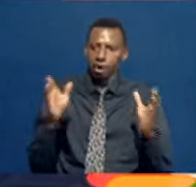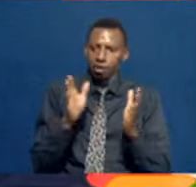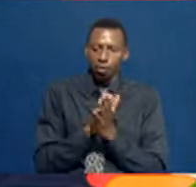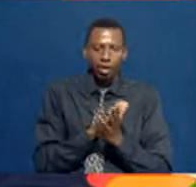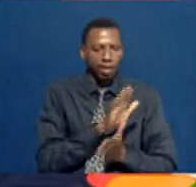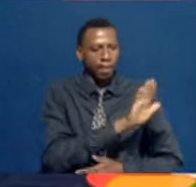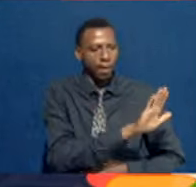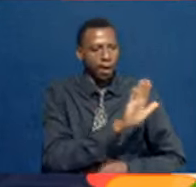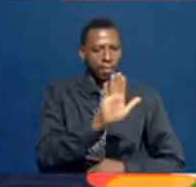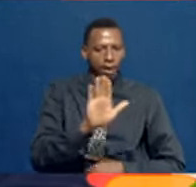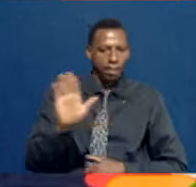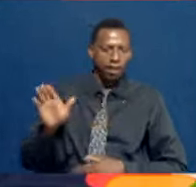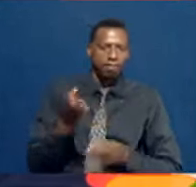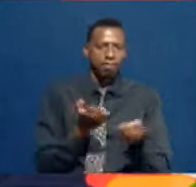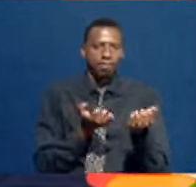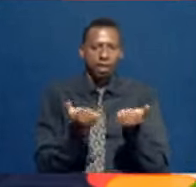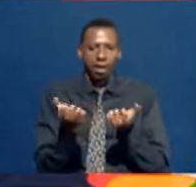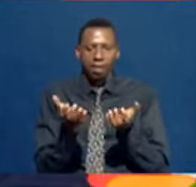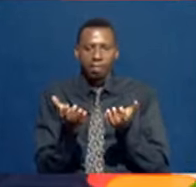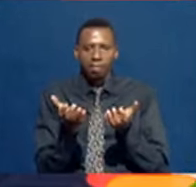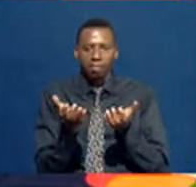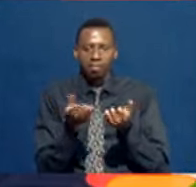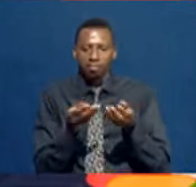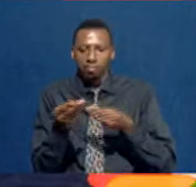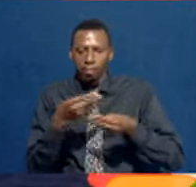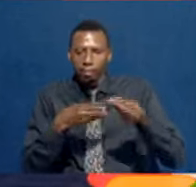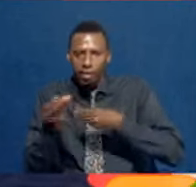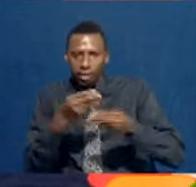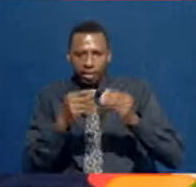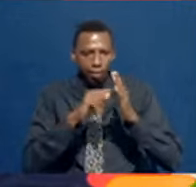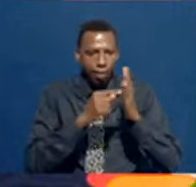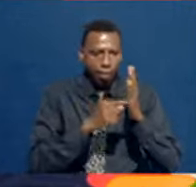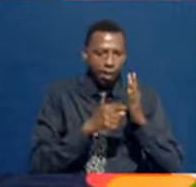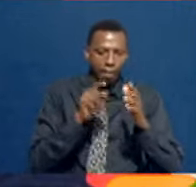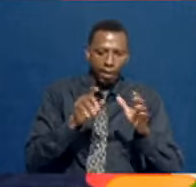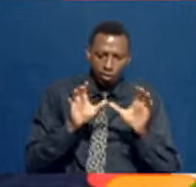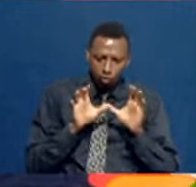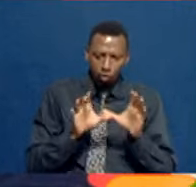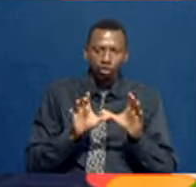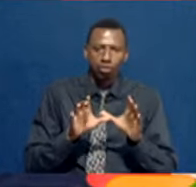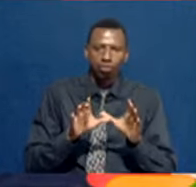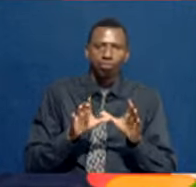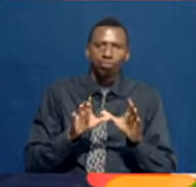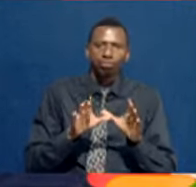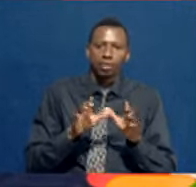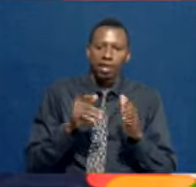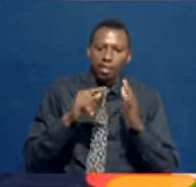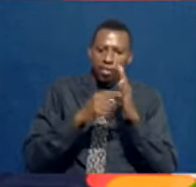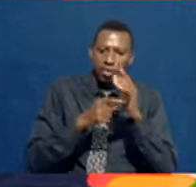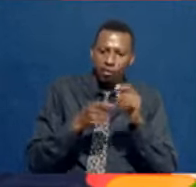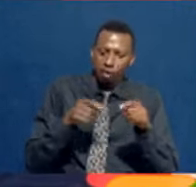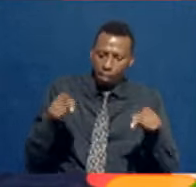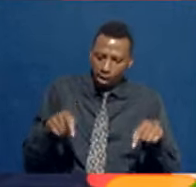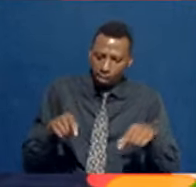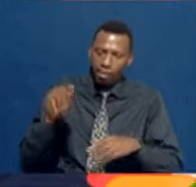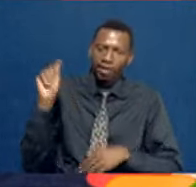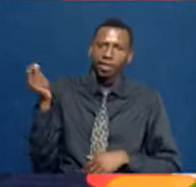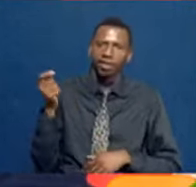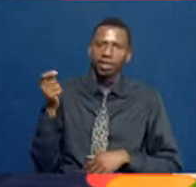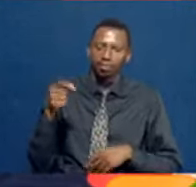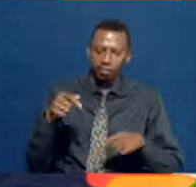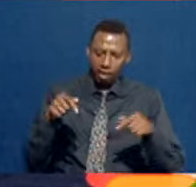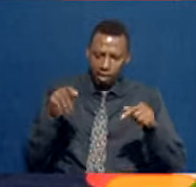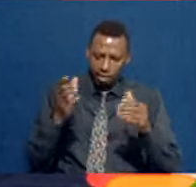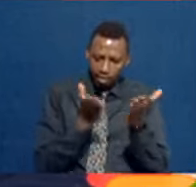with their business models must push local contents, locally generated content, local